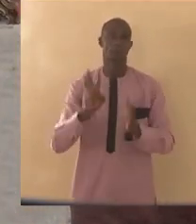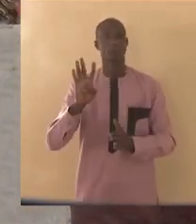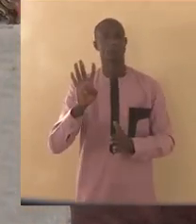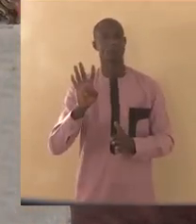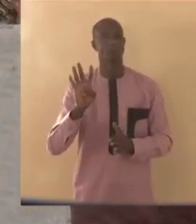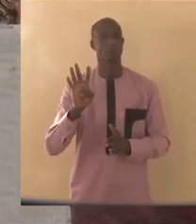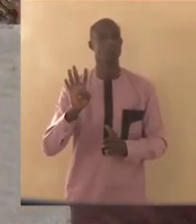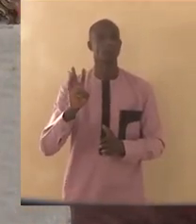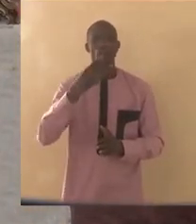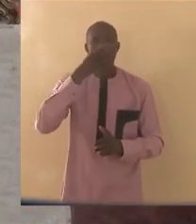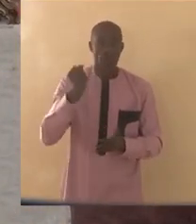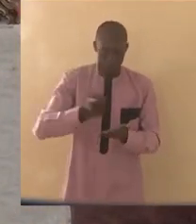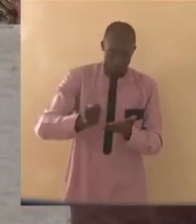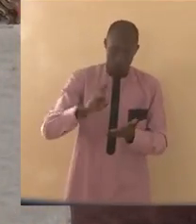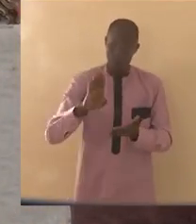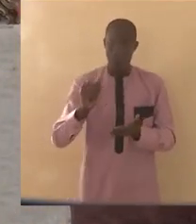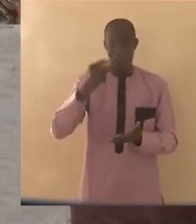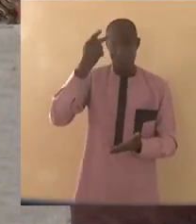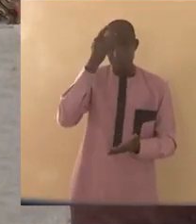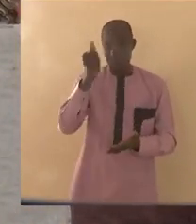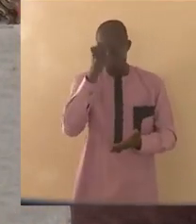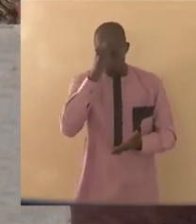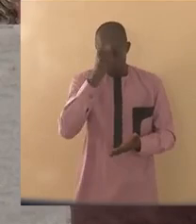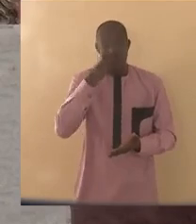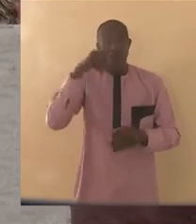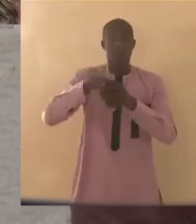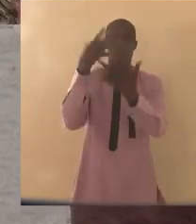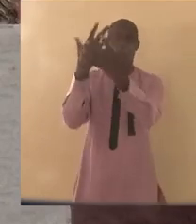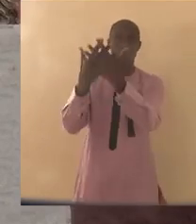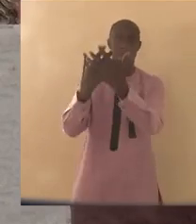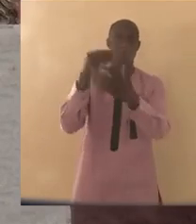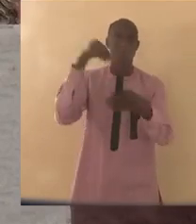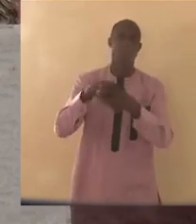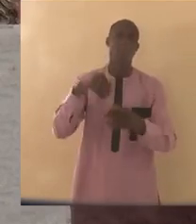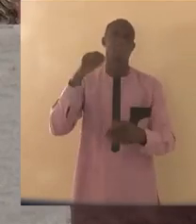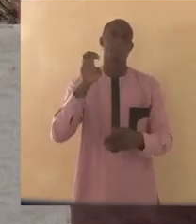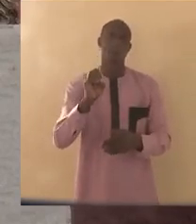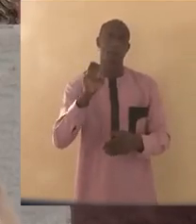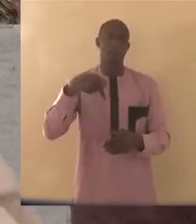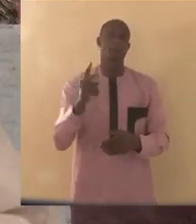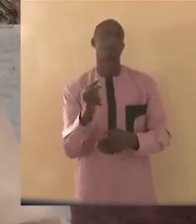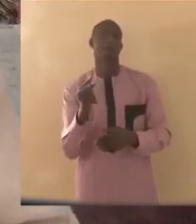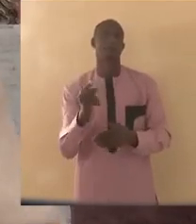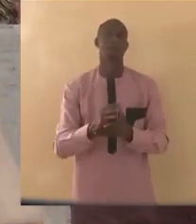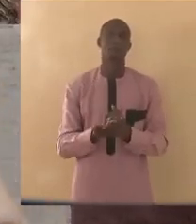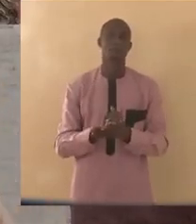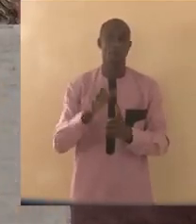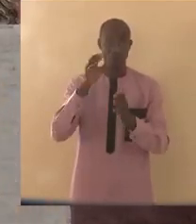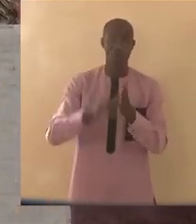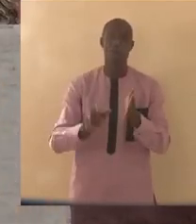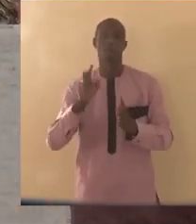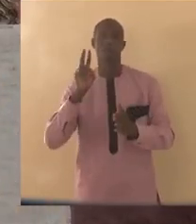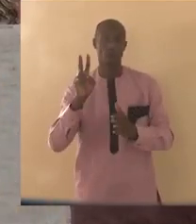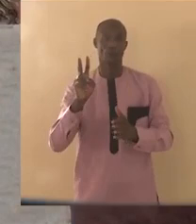Philippians chapter 4, was written by St. Paul when he was in prison in Ephesus. Philippians chapter 4 Verse